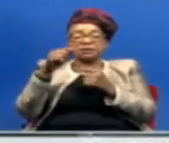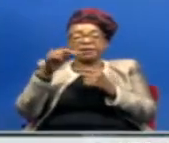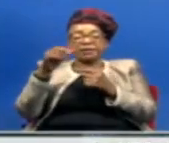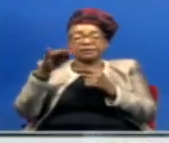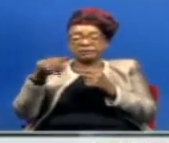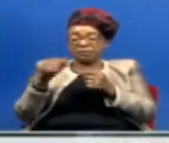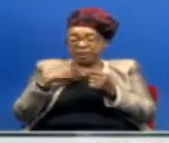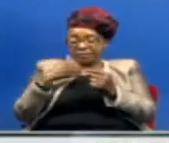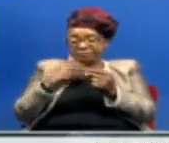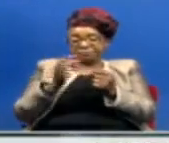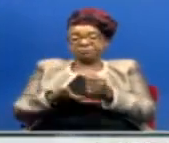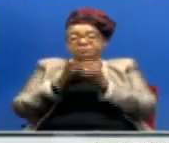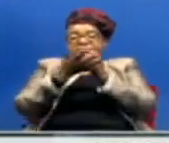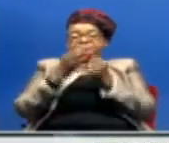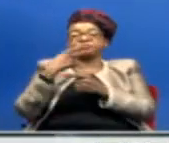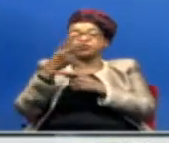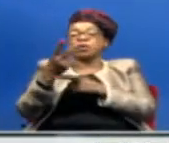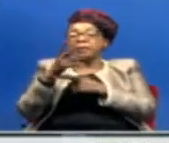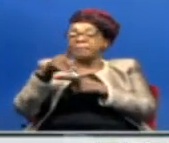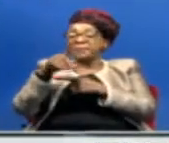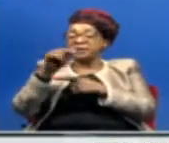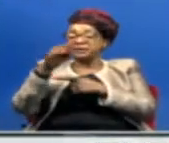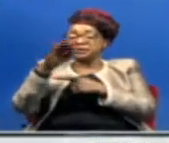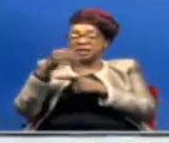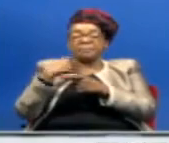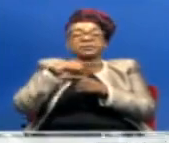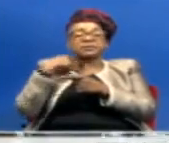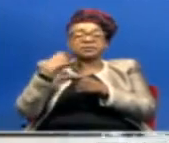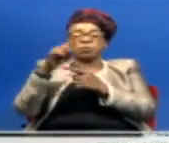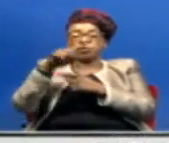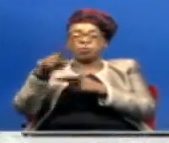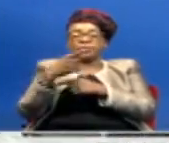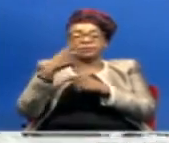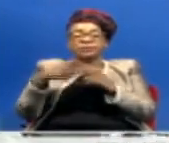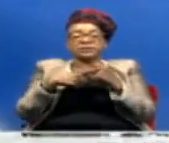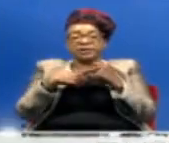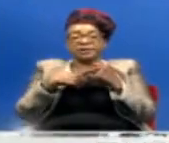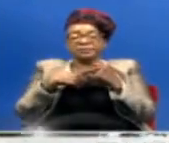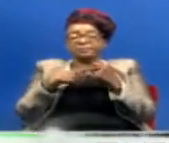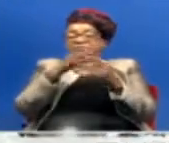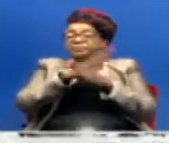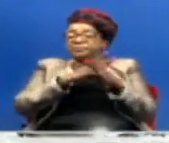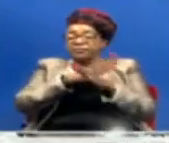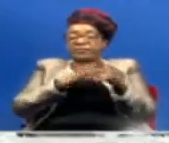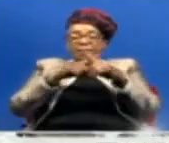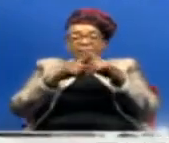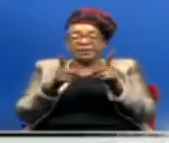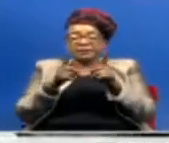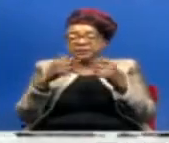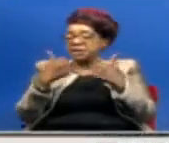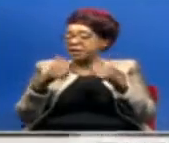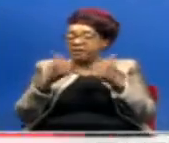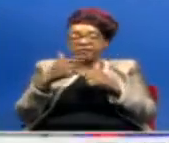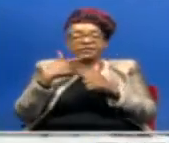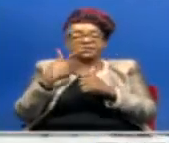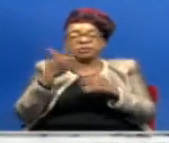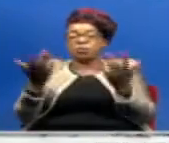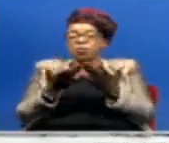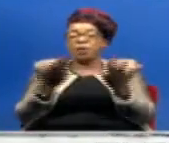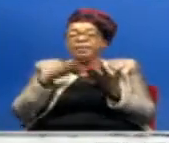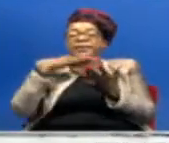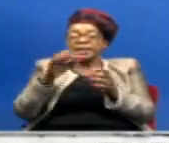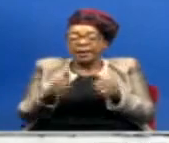nearly 200 Palestinians had been killed and 1,610 injured, but did not say where the deaths occurred or whether the toll